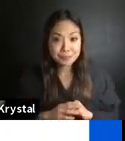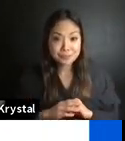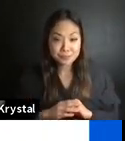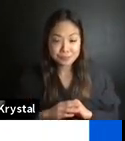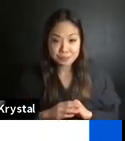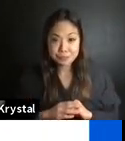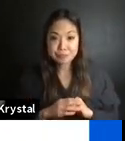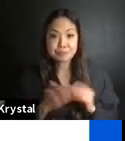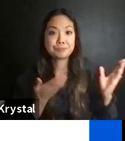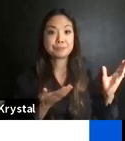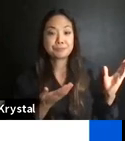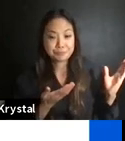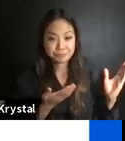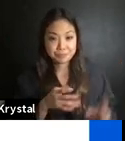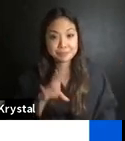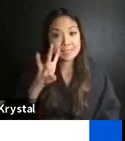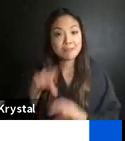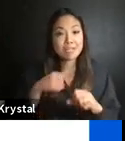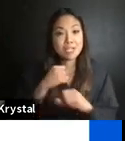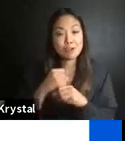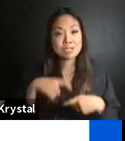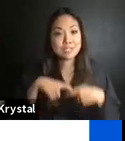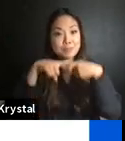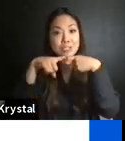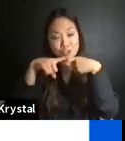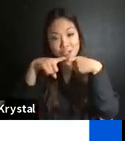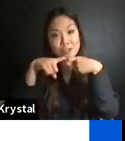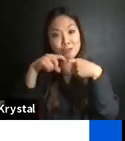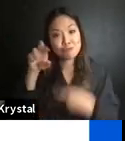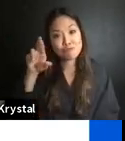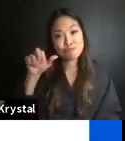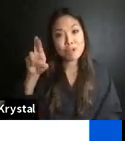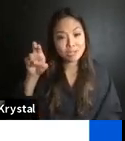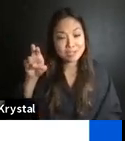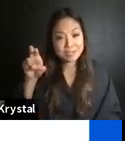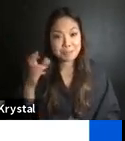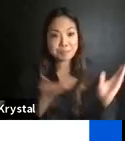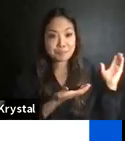and this is our seven year um suspension um rate